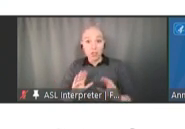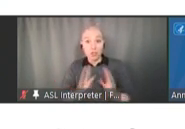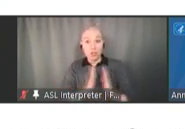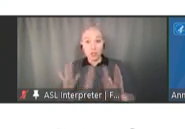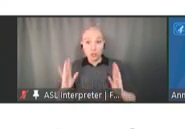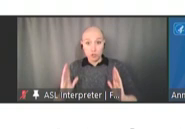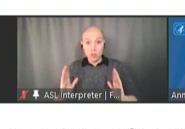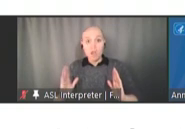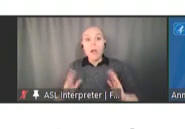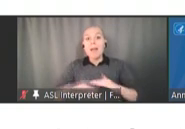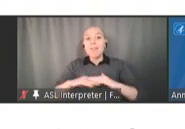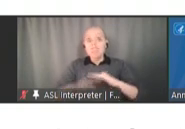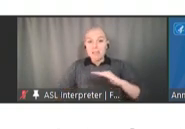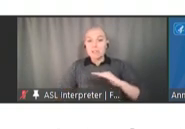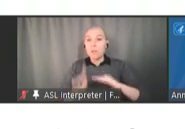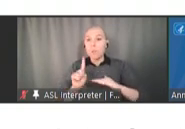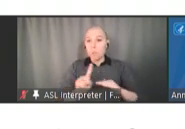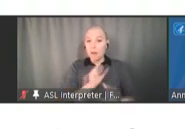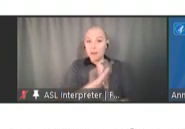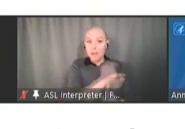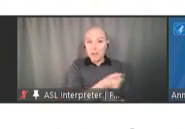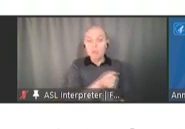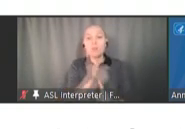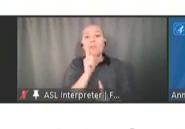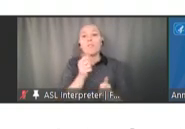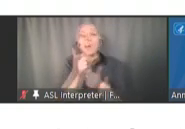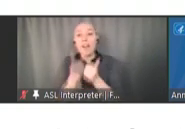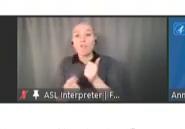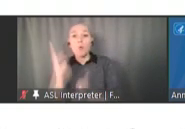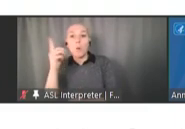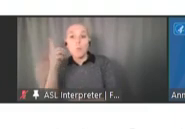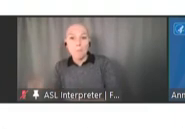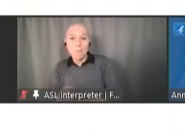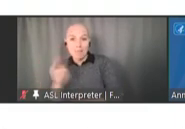million doses administered. Next slide.